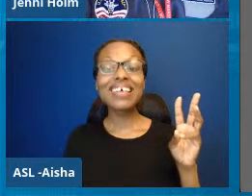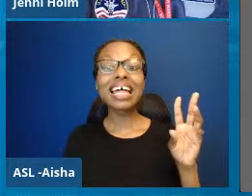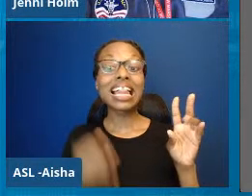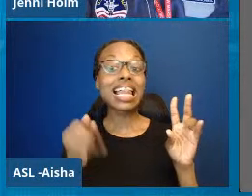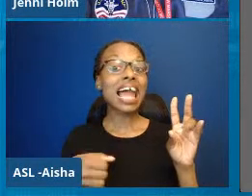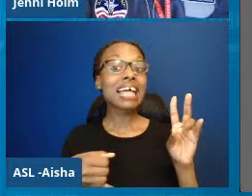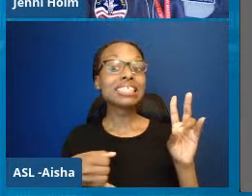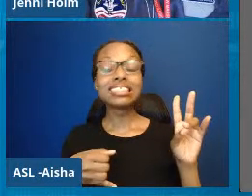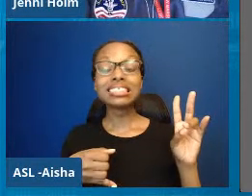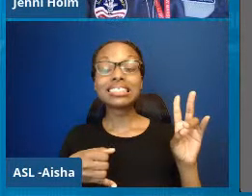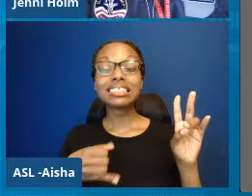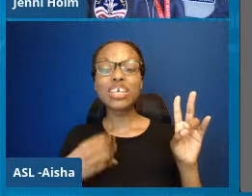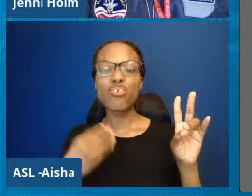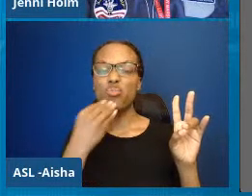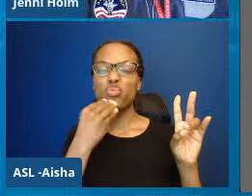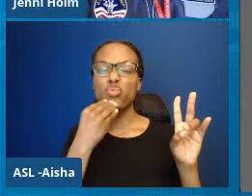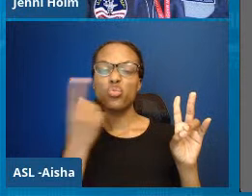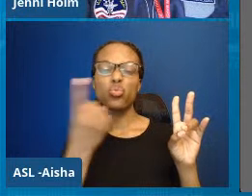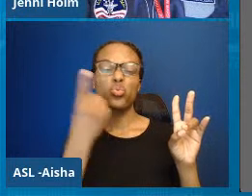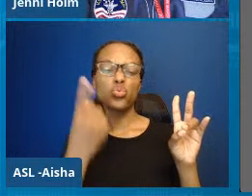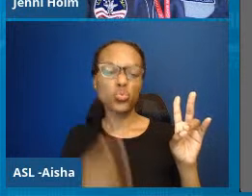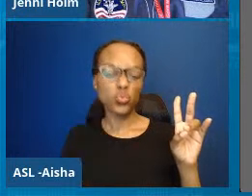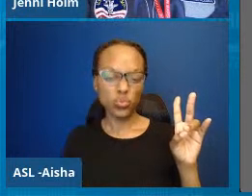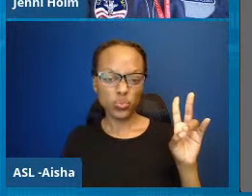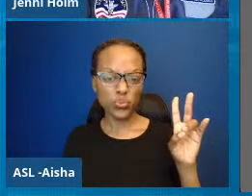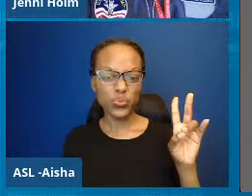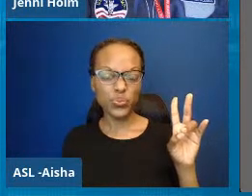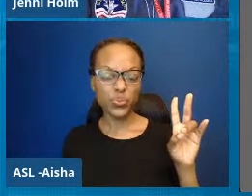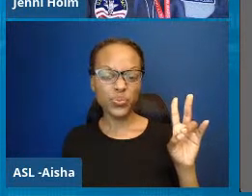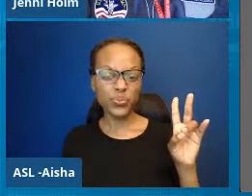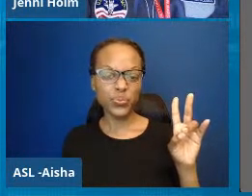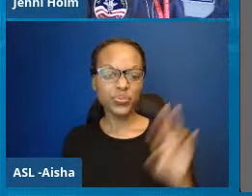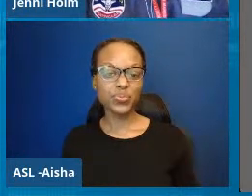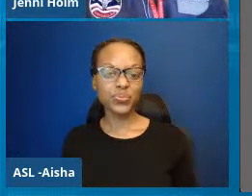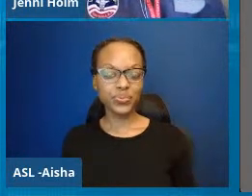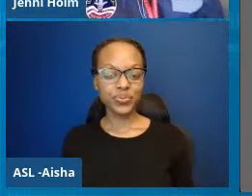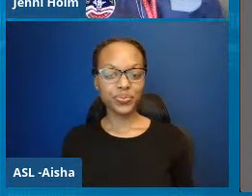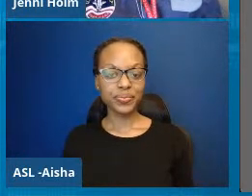And finally, I would like a food item, please.